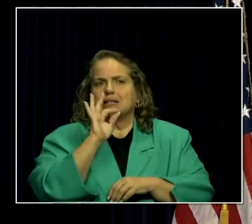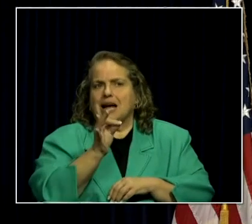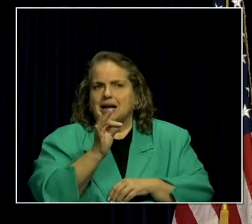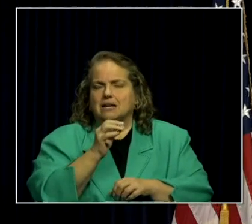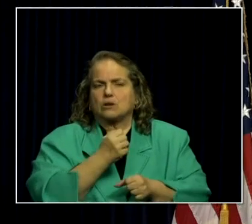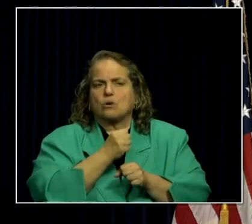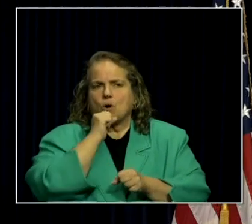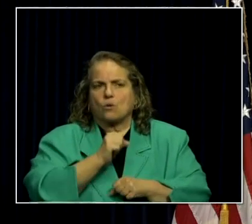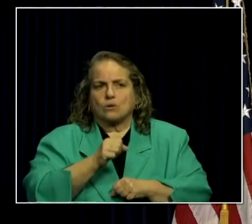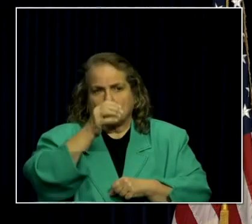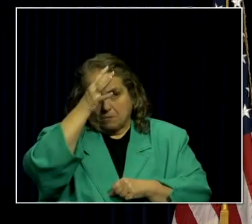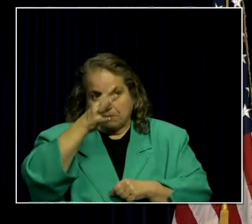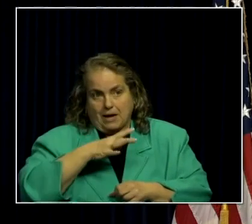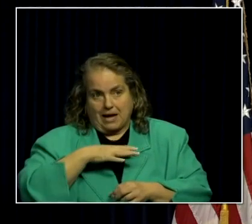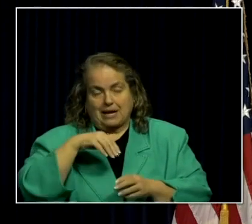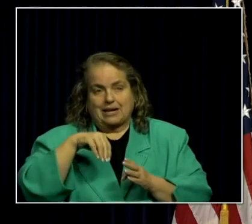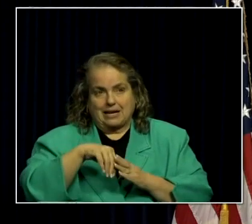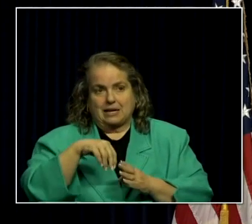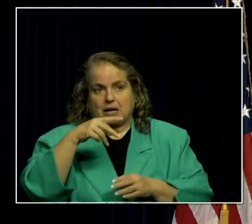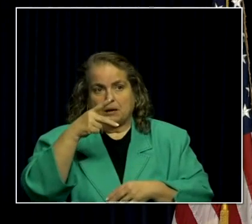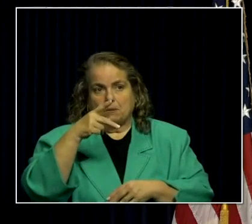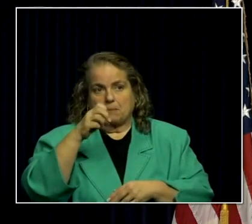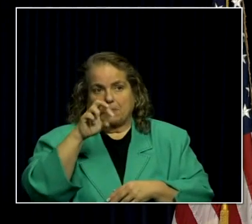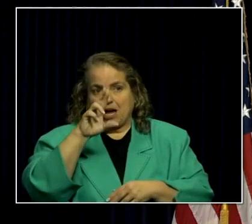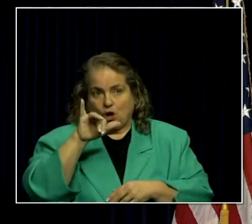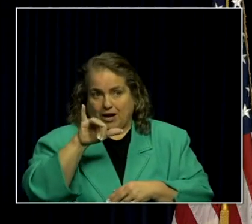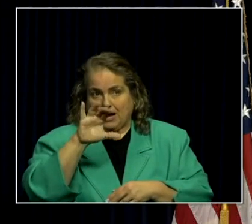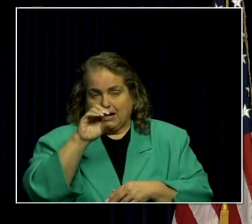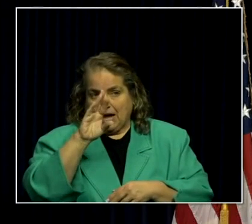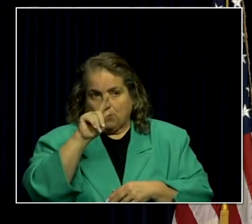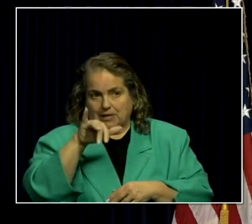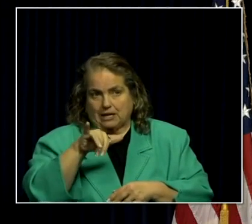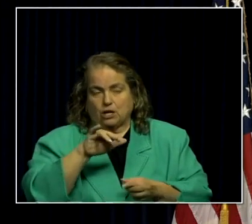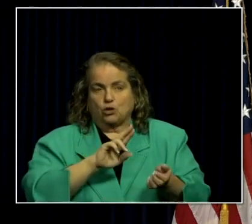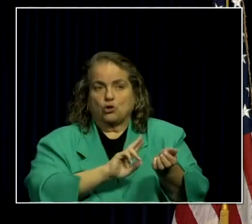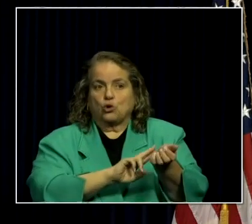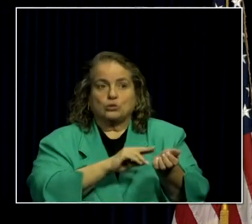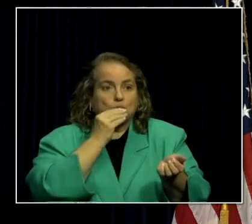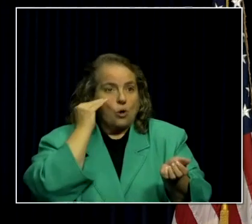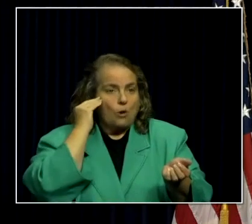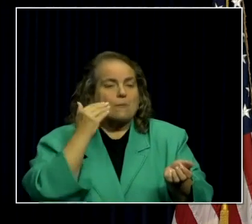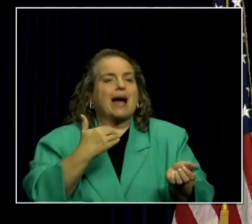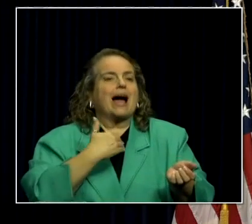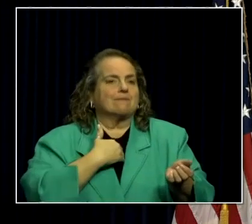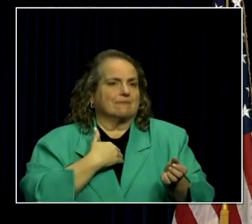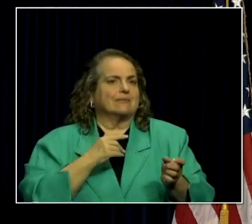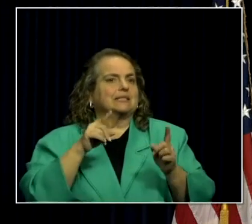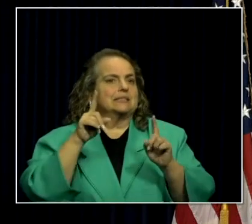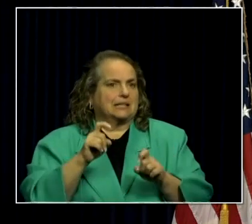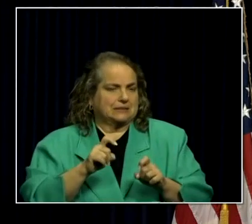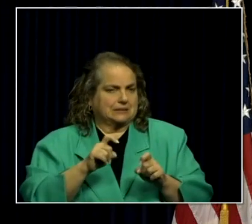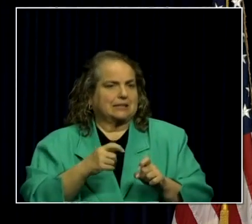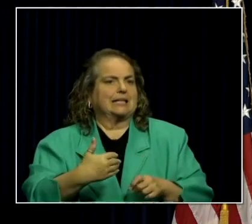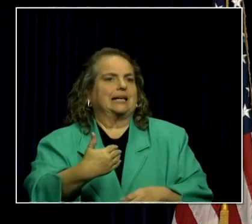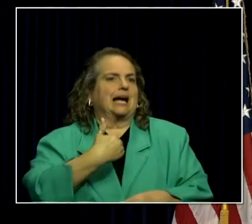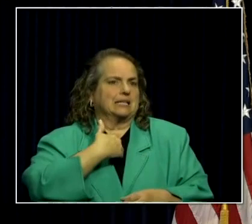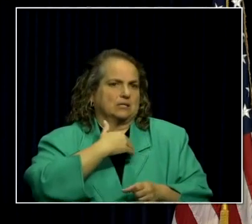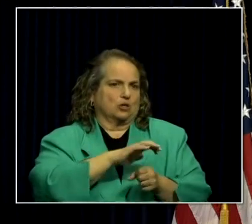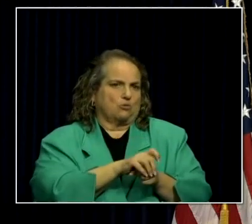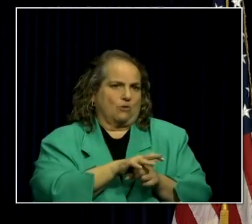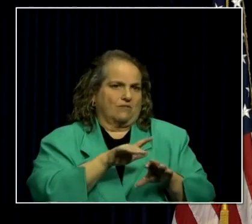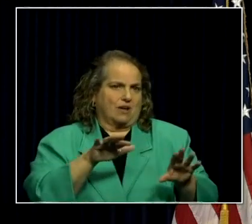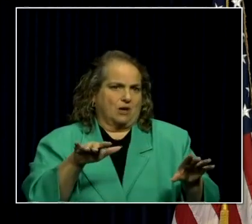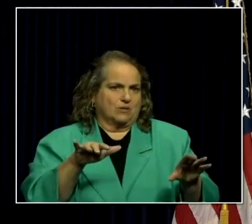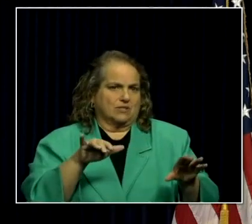90-year-old man in Perry County nursing home has tested positive. That person is